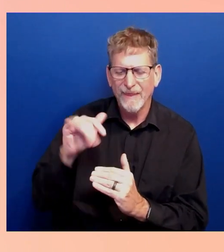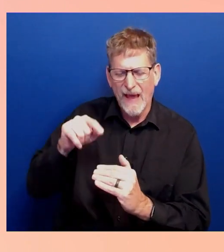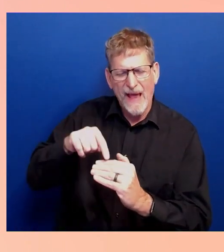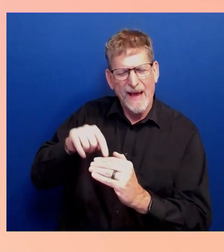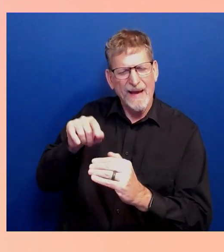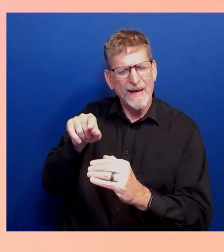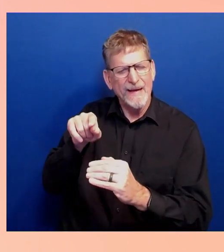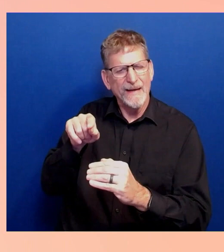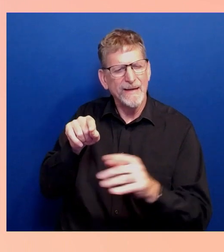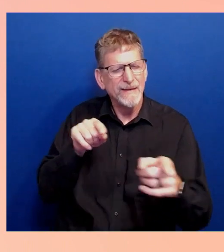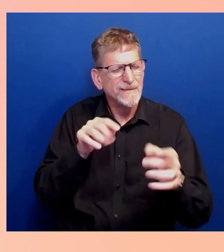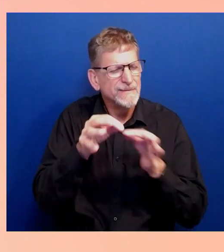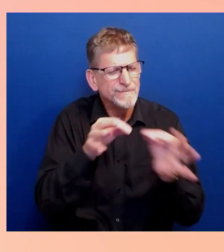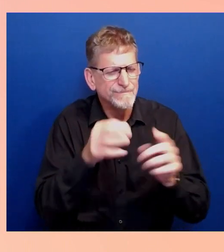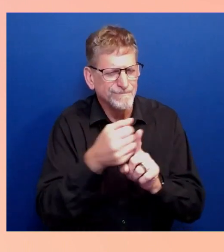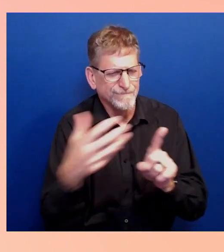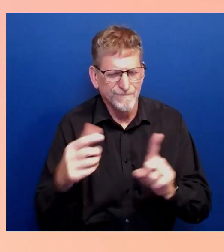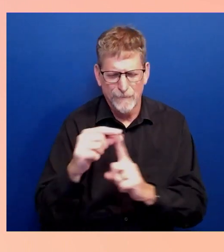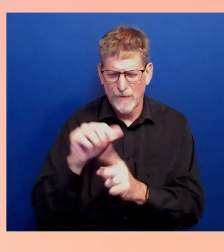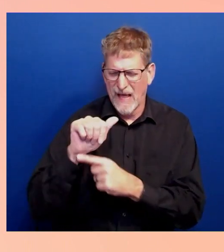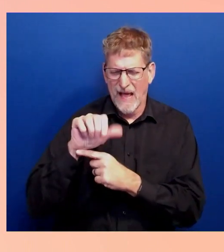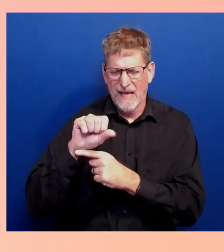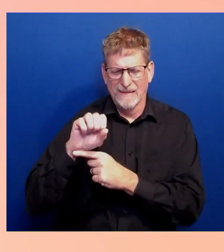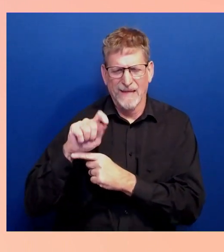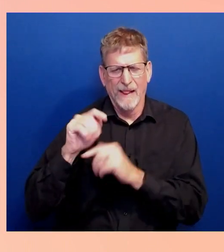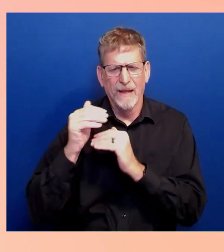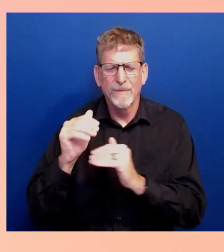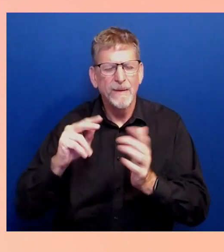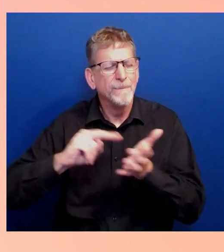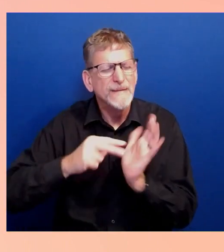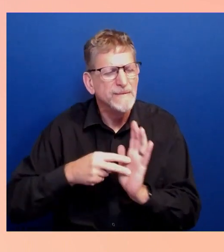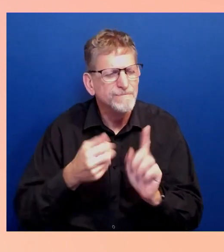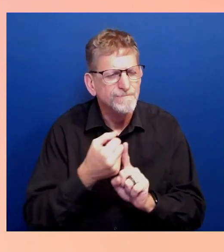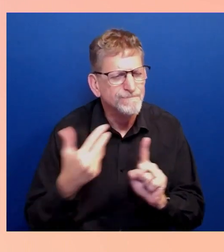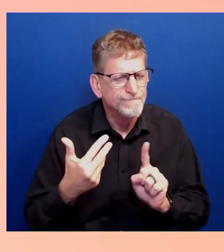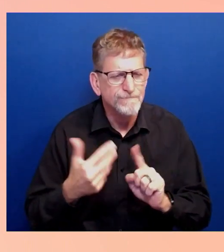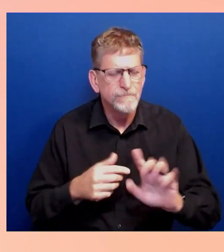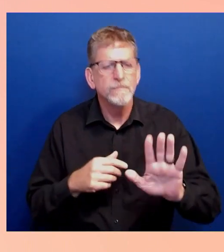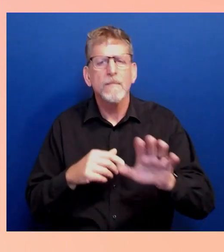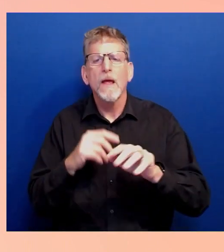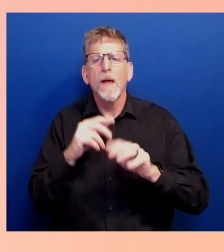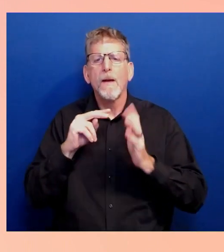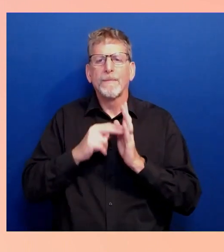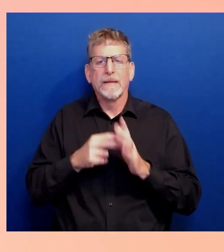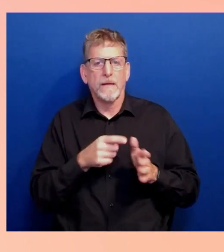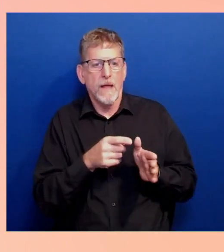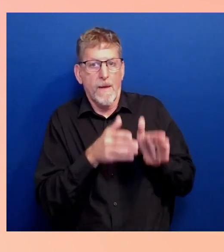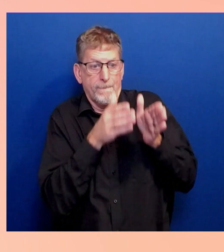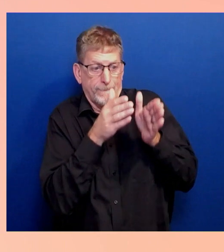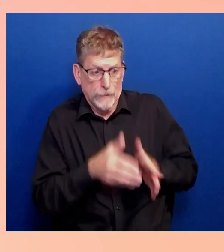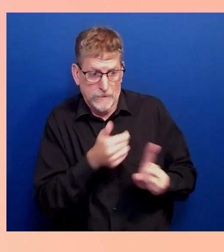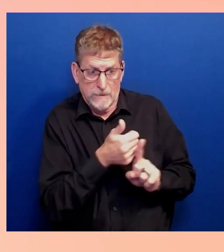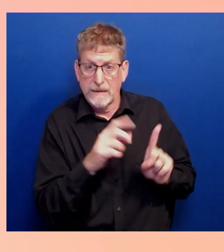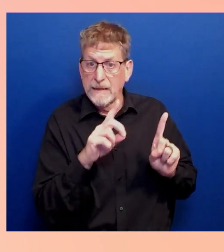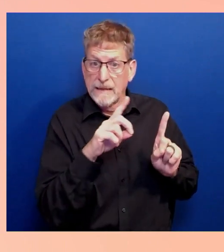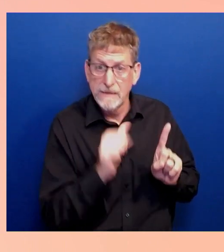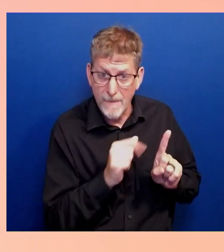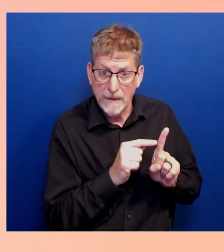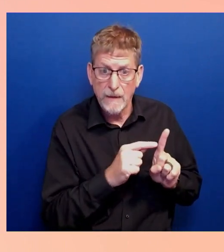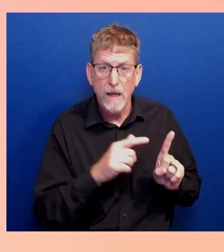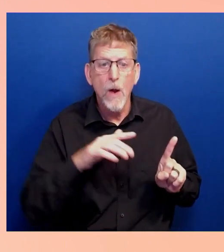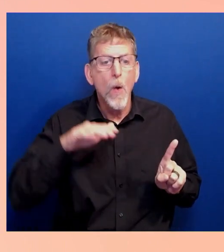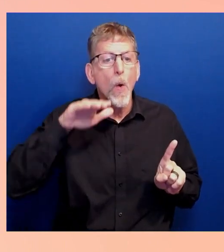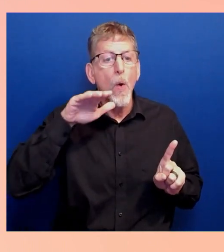when you are a person with a disability, a low-income person, often that's one and the same, and you